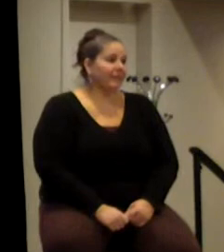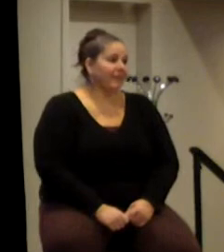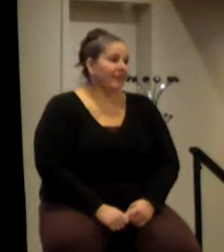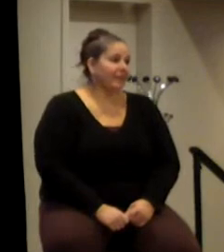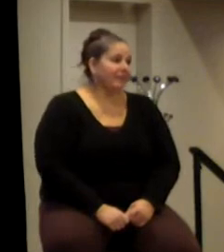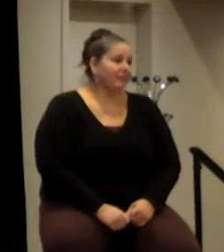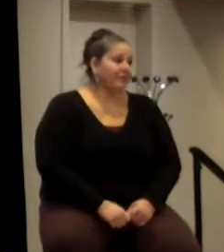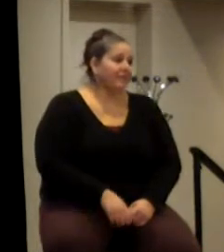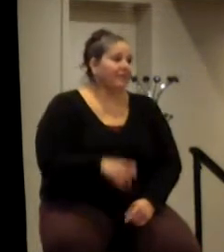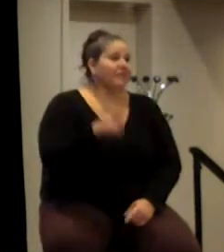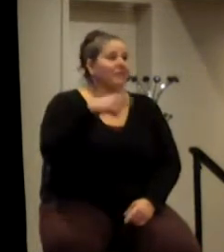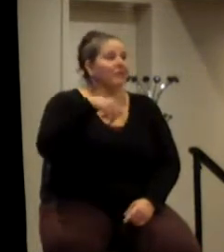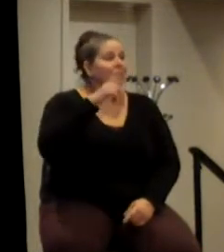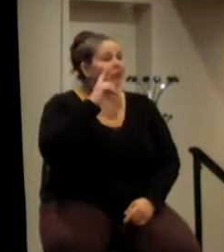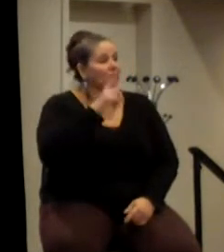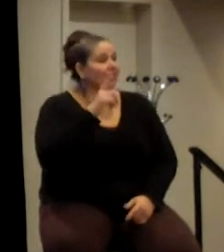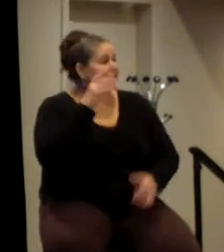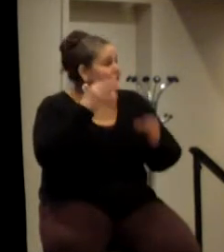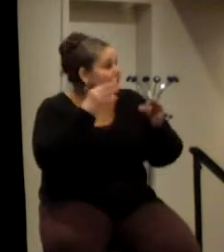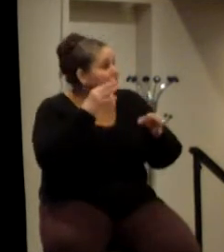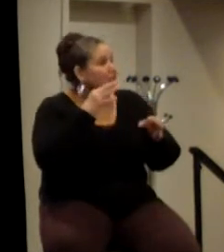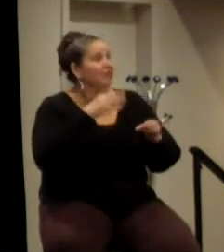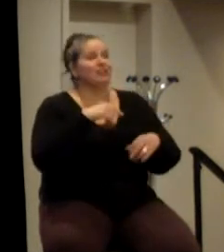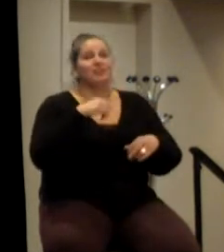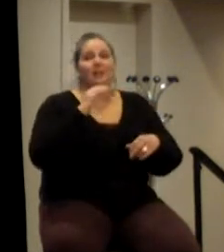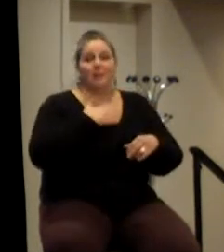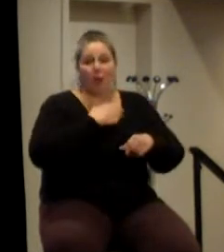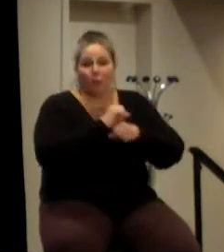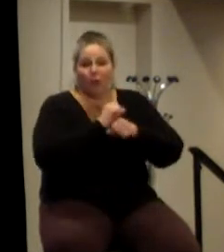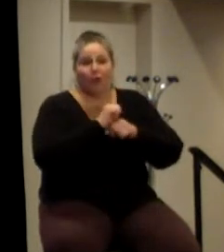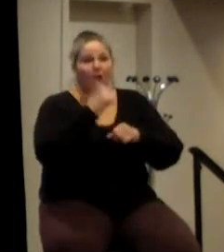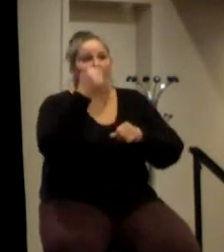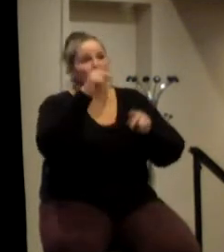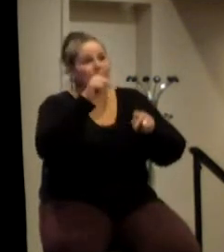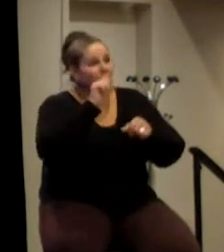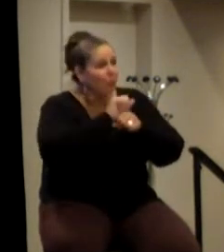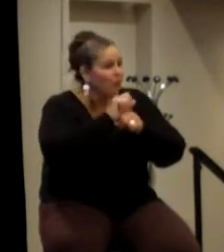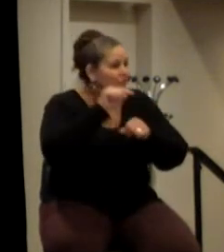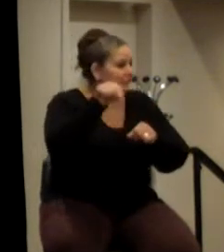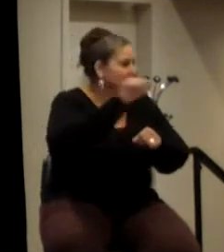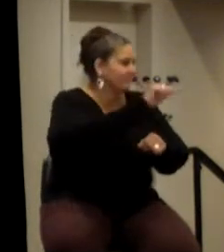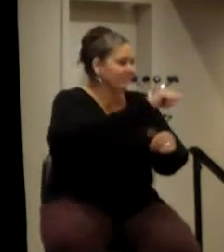Other questions?